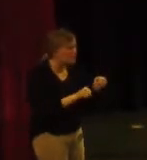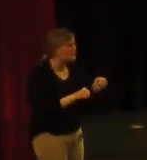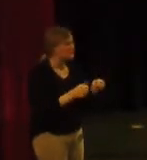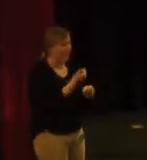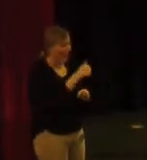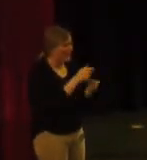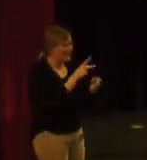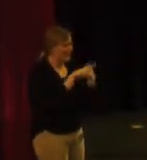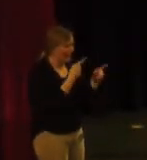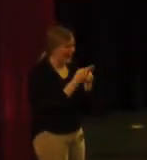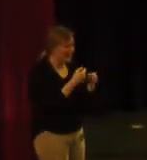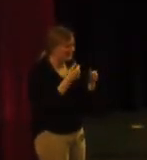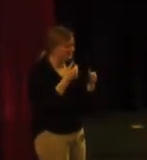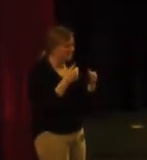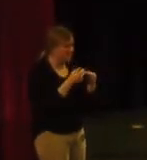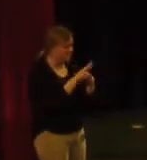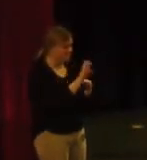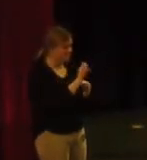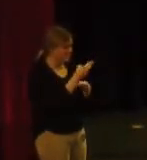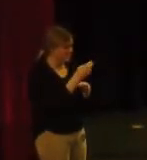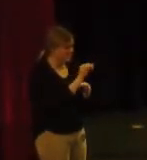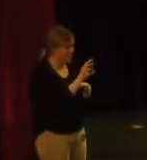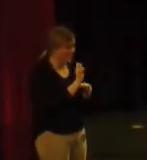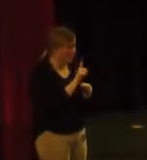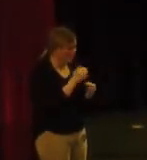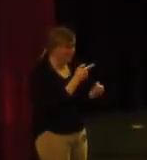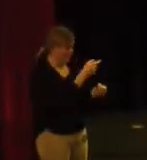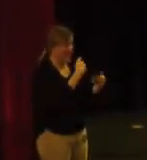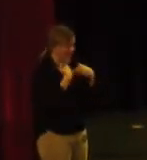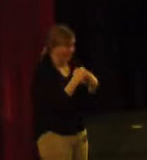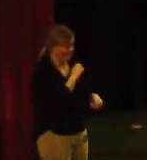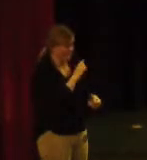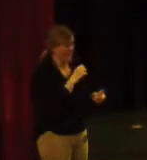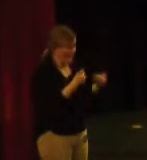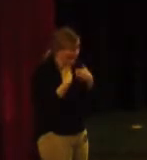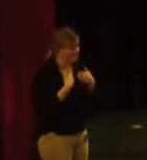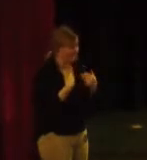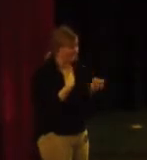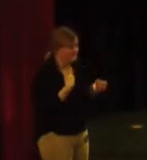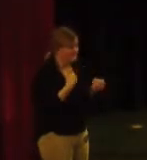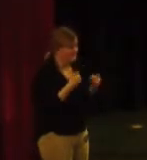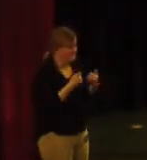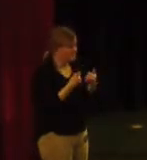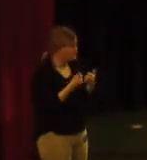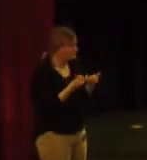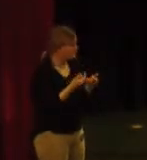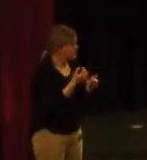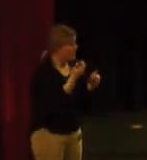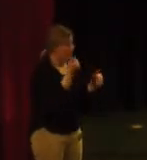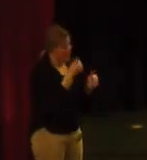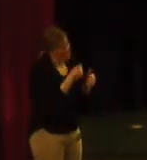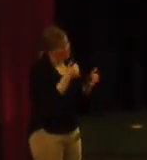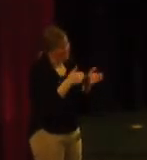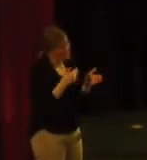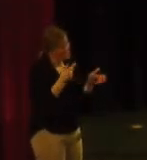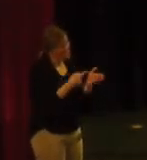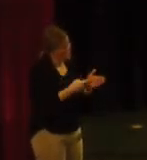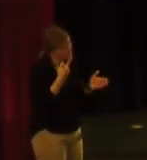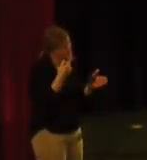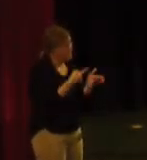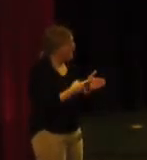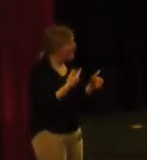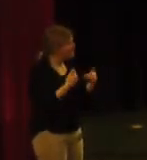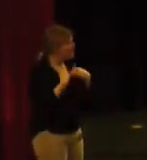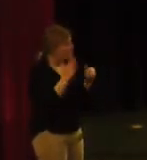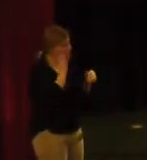you can imagine the Border Patrol has. And so they can kind of figure out if somebody's crossed and where they've gone. And then every once in a while, they'll go and they'll kind of